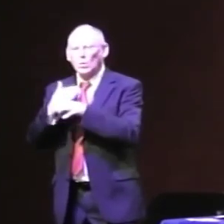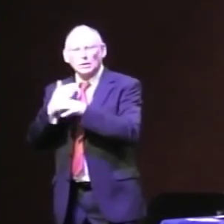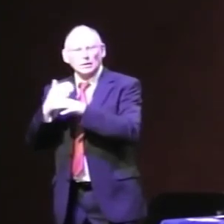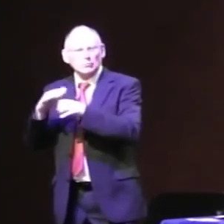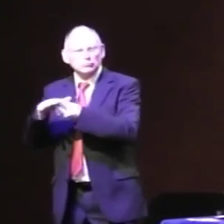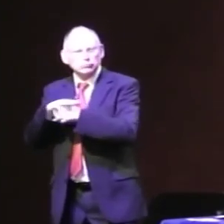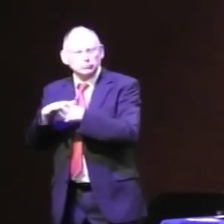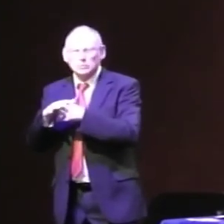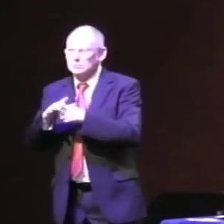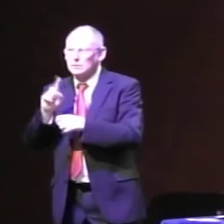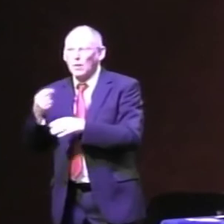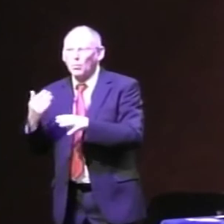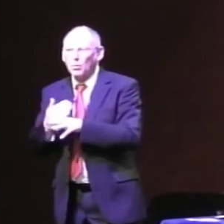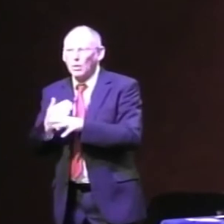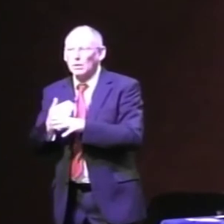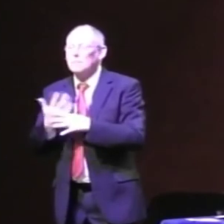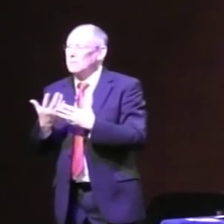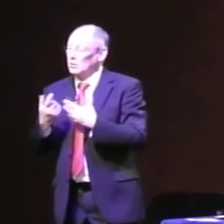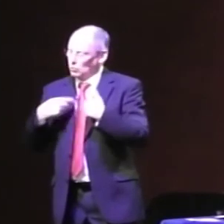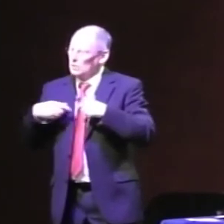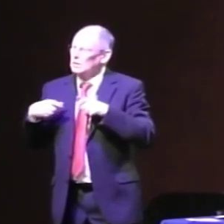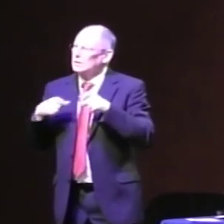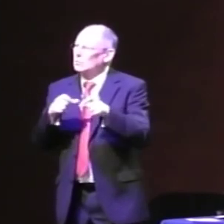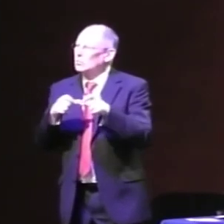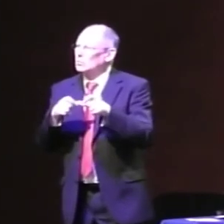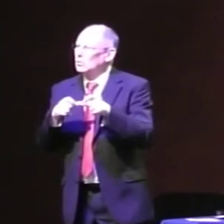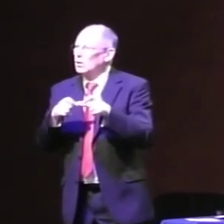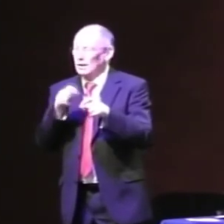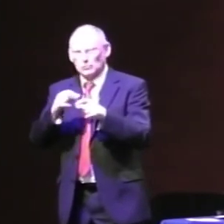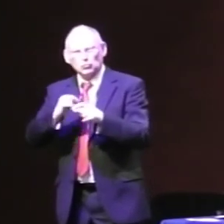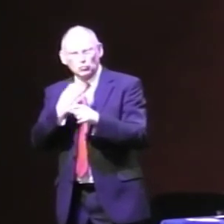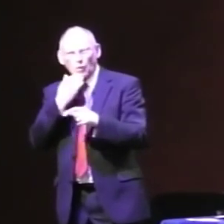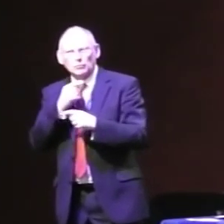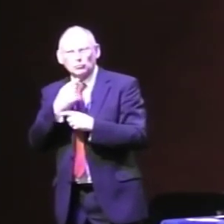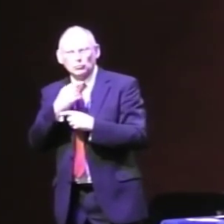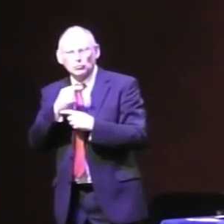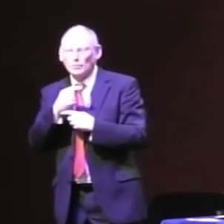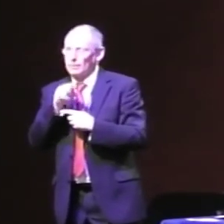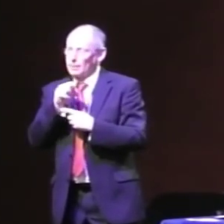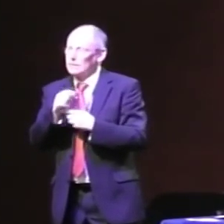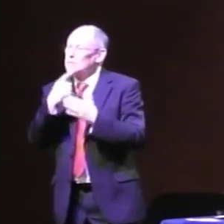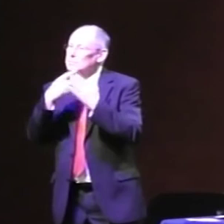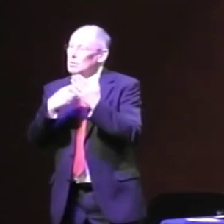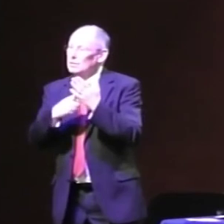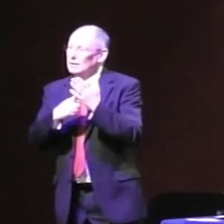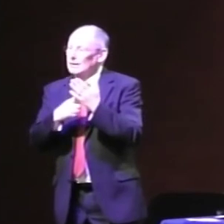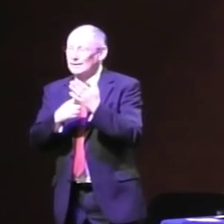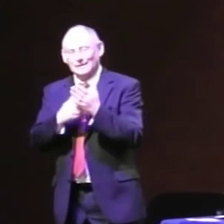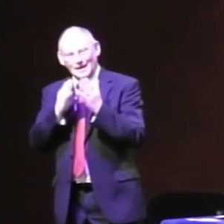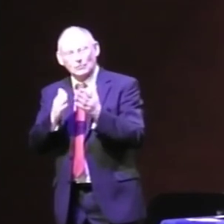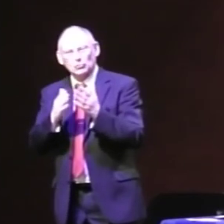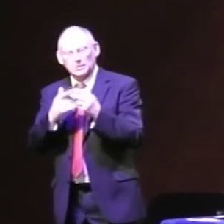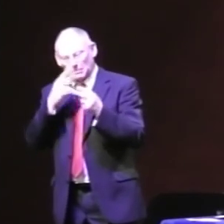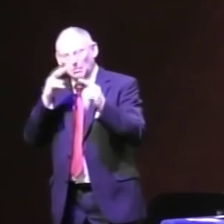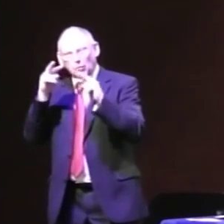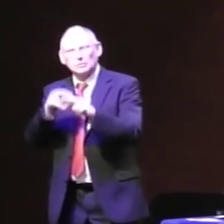practice unworkable, yet we continue to use it up here in Scotland. This policy that needs to be